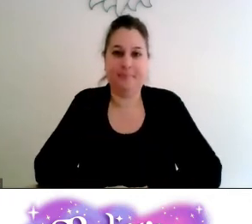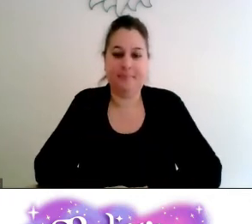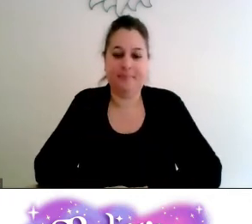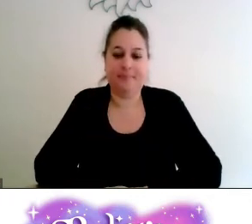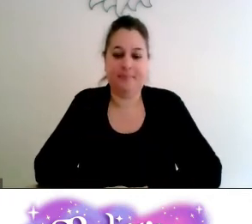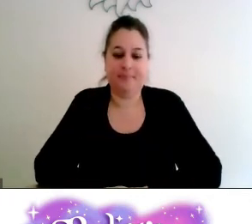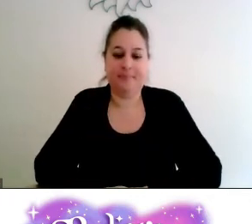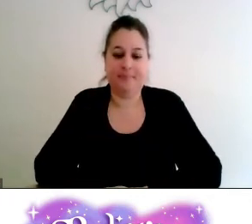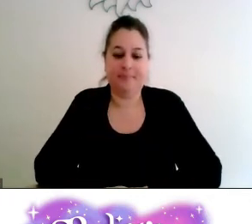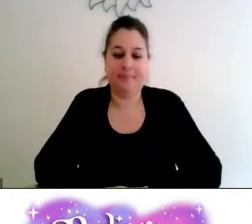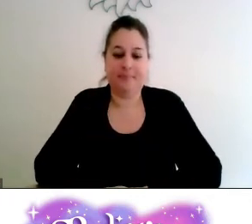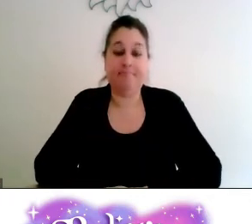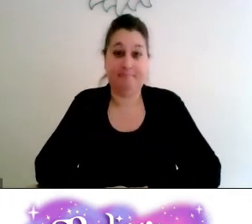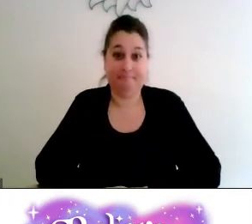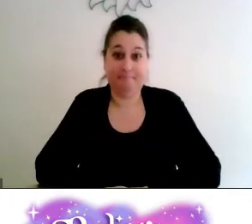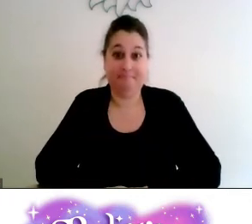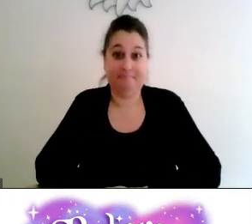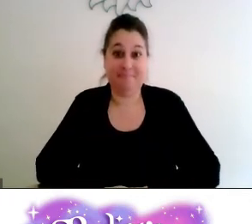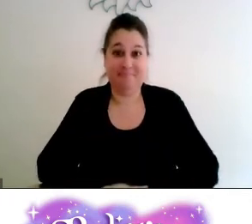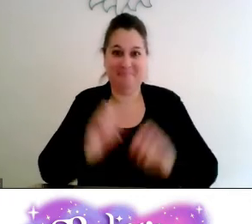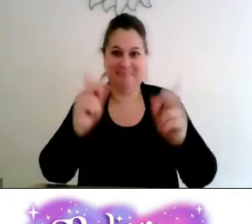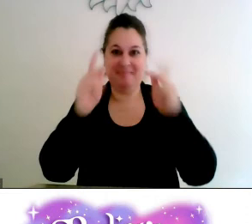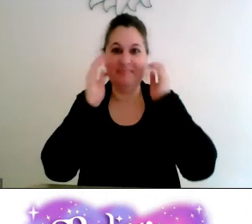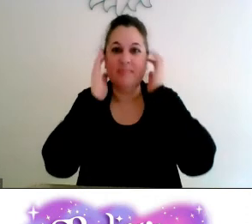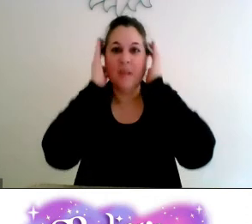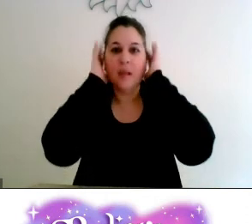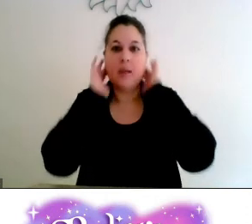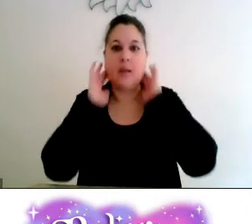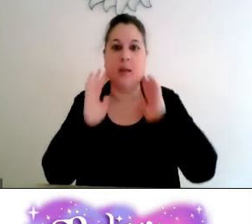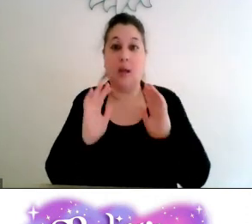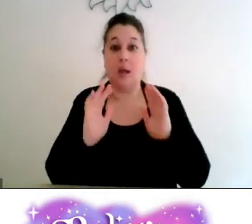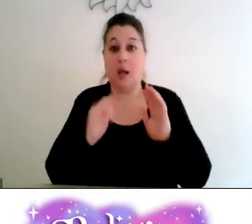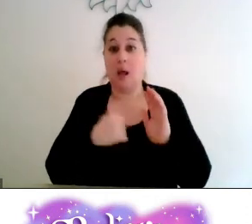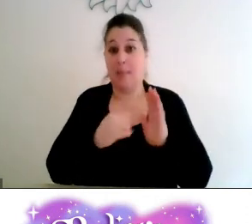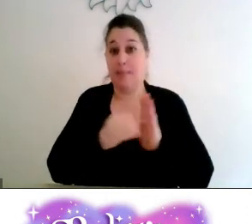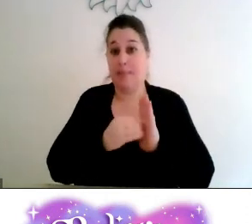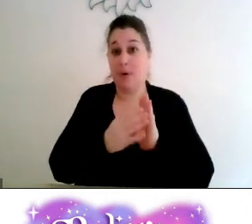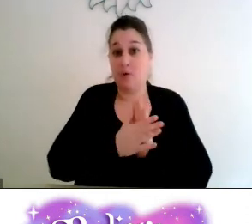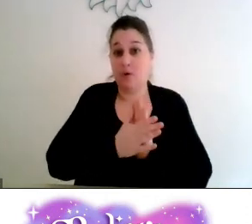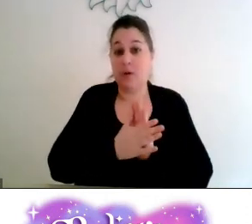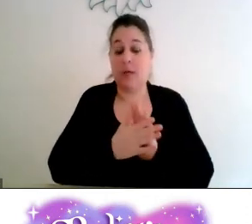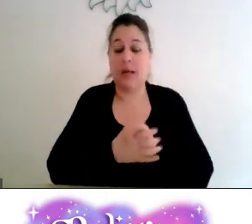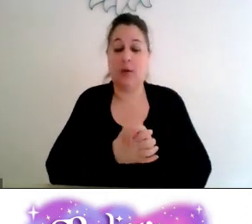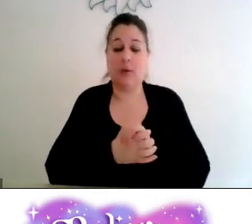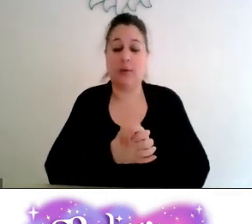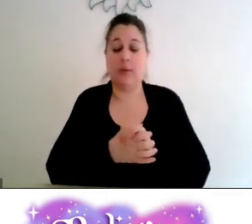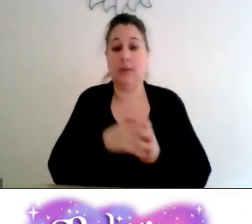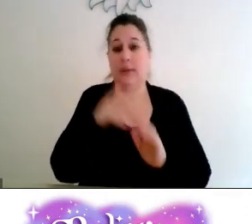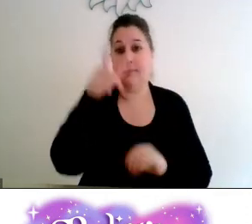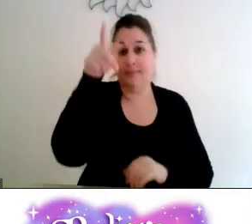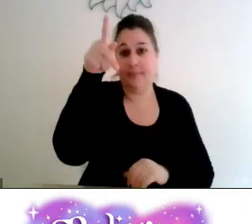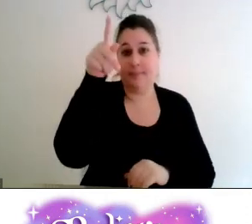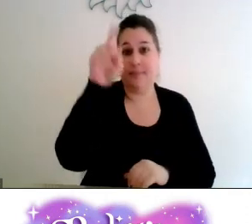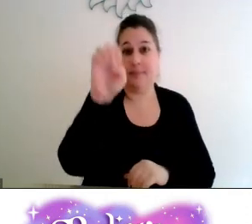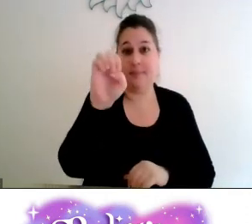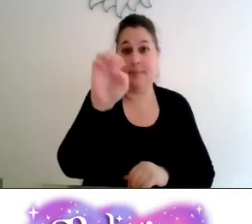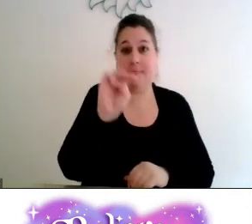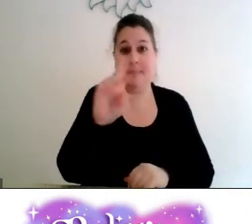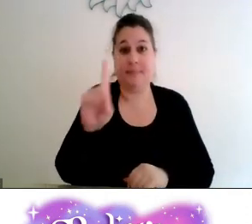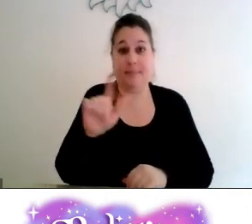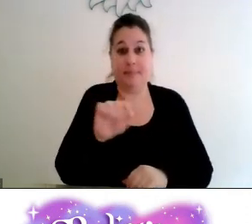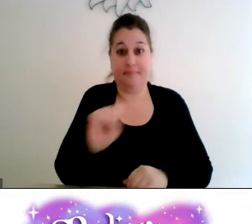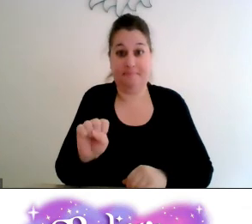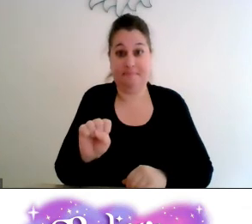All right, so I'm going to write PEMDAS. Let's see. All right, do we see any parentheses? Nope.